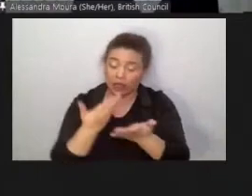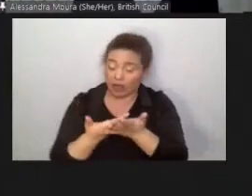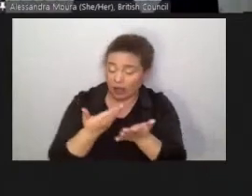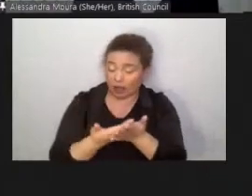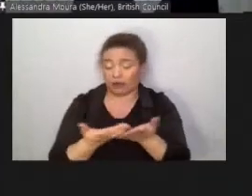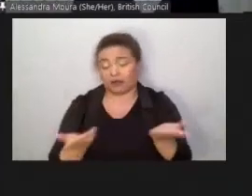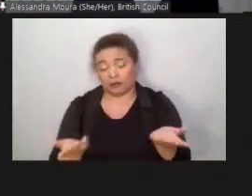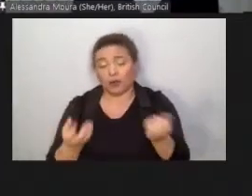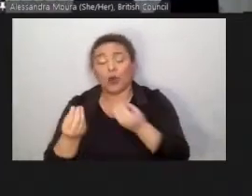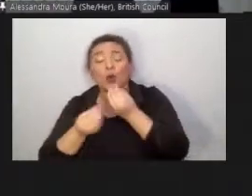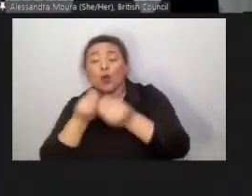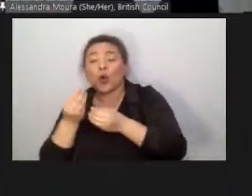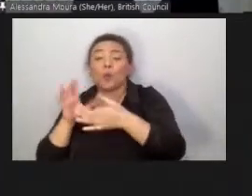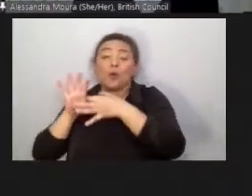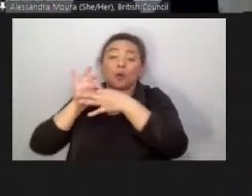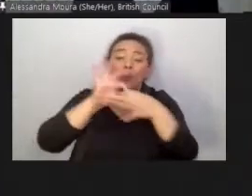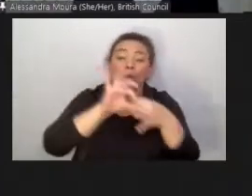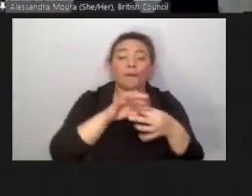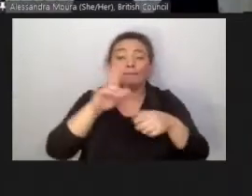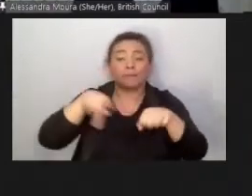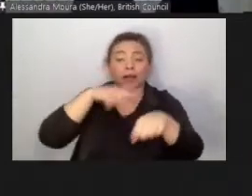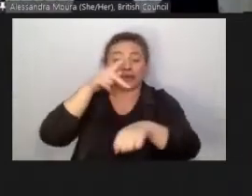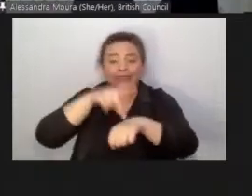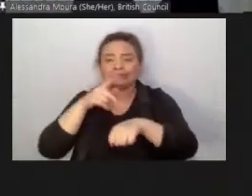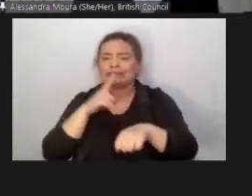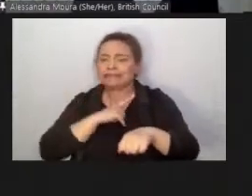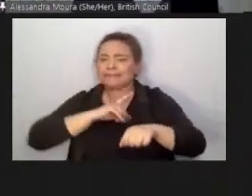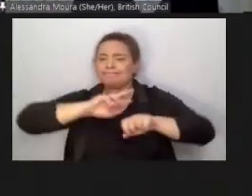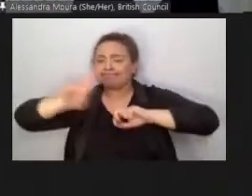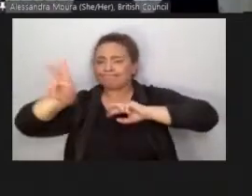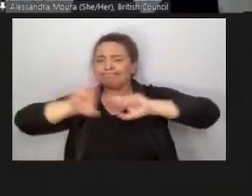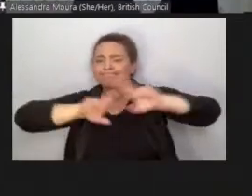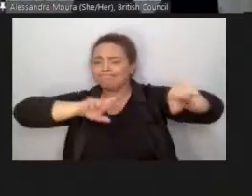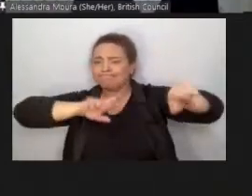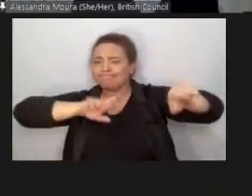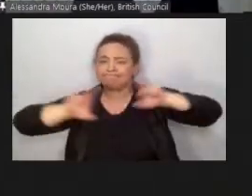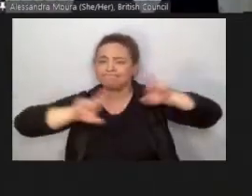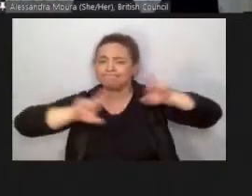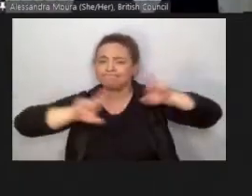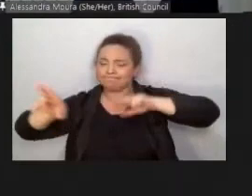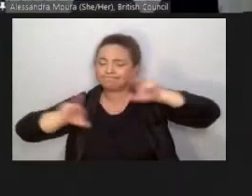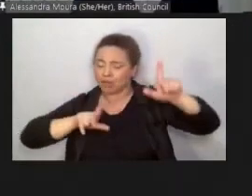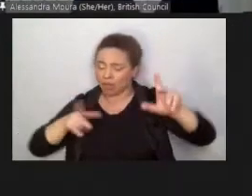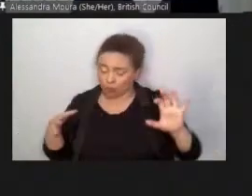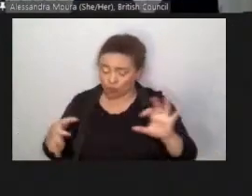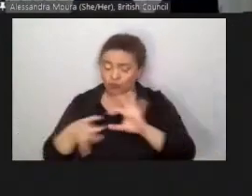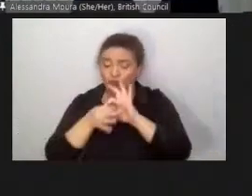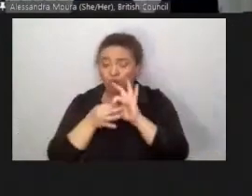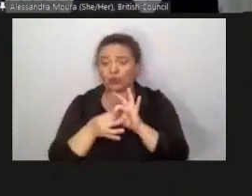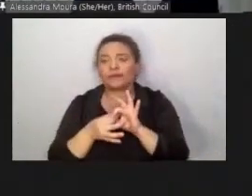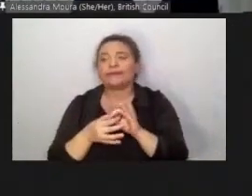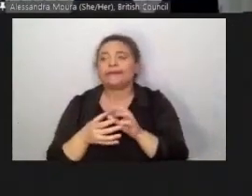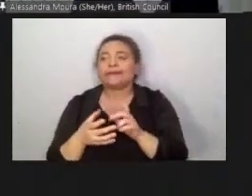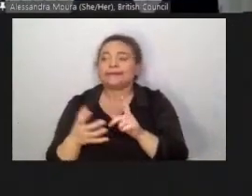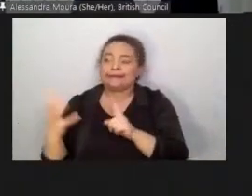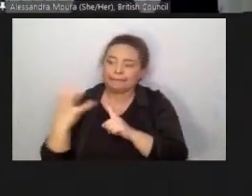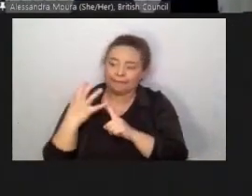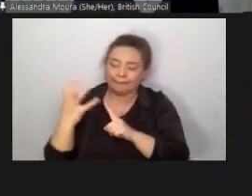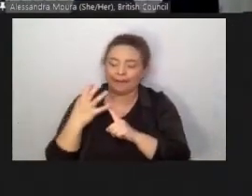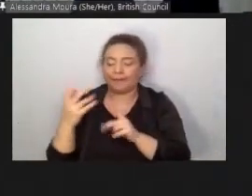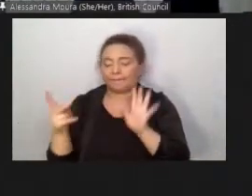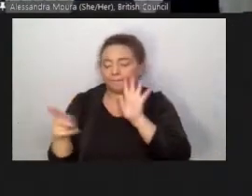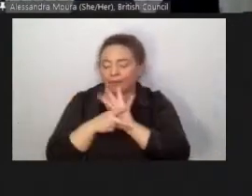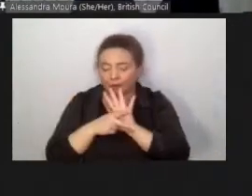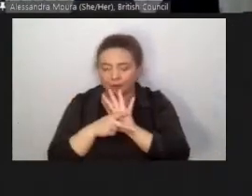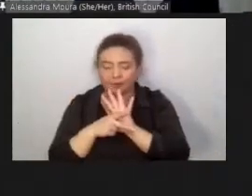So all these dynamics come together and affect your classroom, how you need to adjust classroom